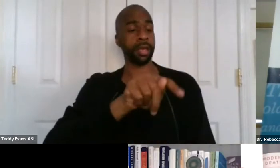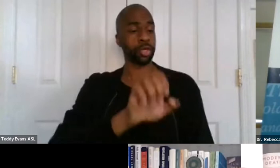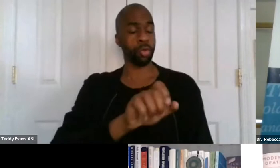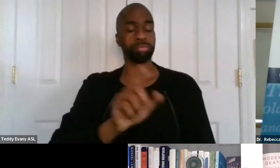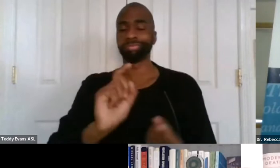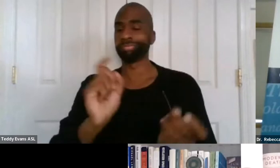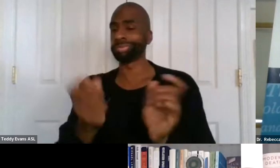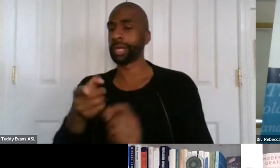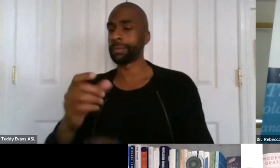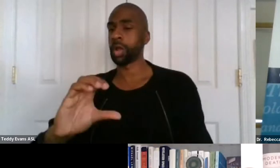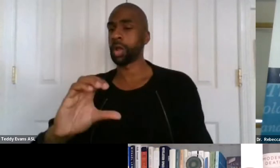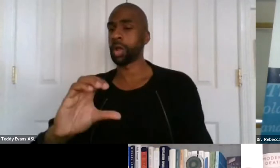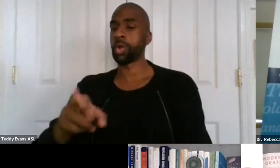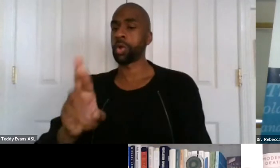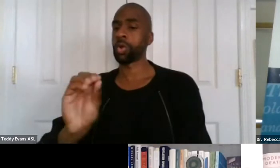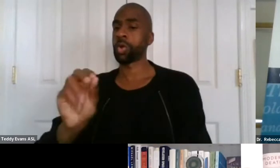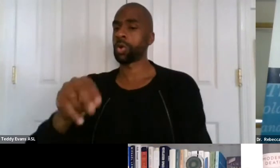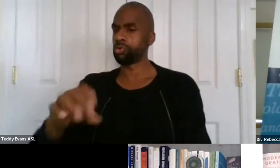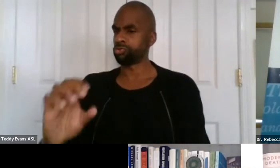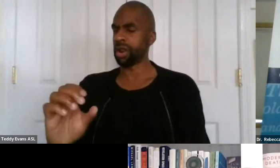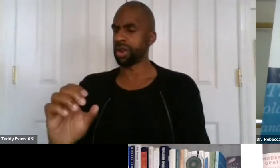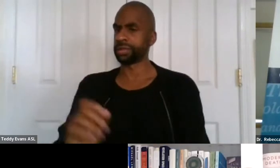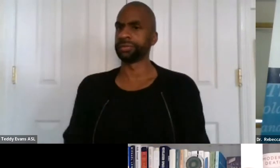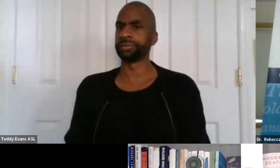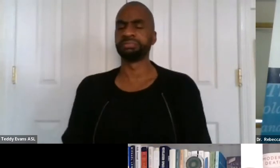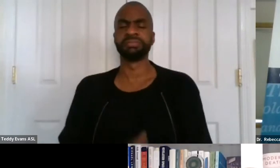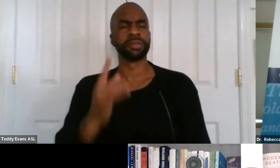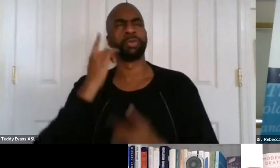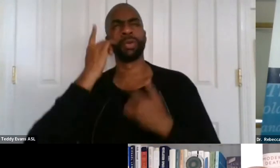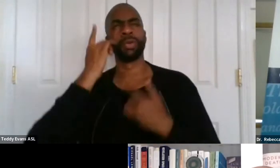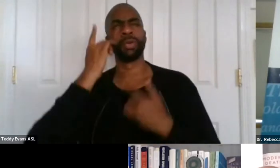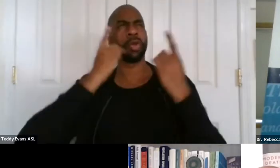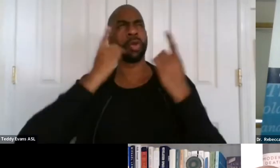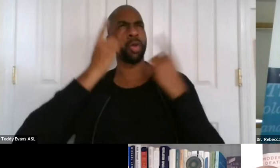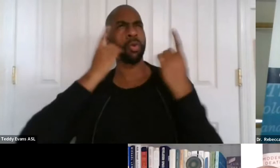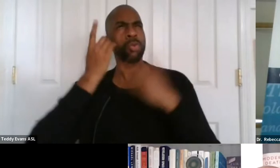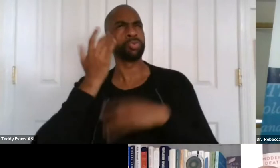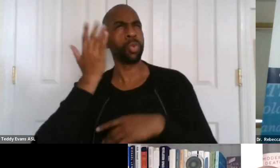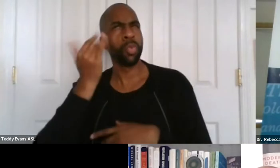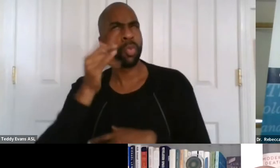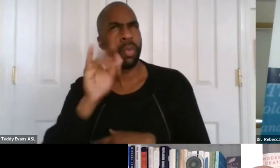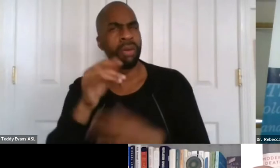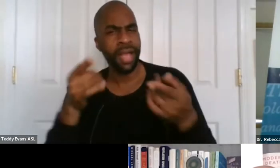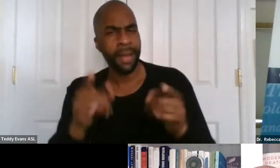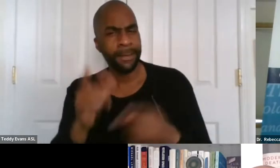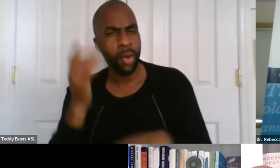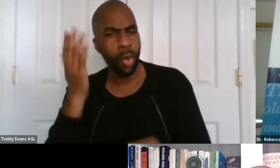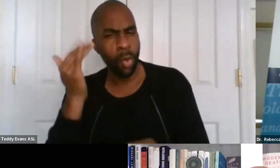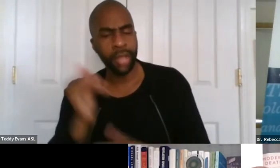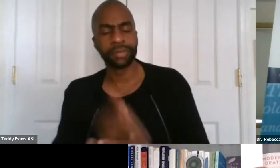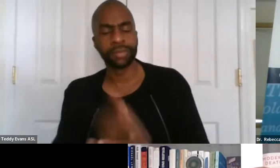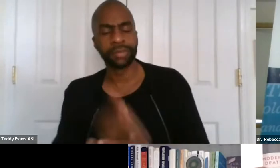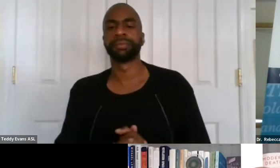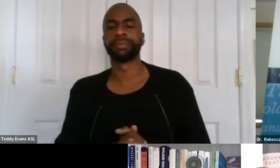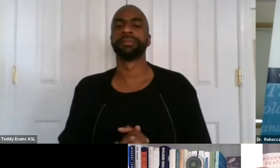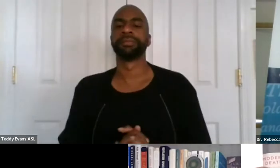so you might wonder, well, what does cause that form of transformation? Well, first of all, we are all unique